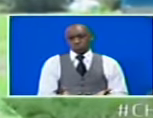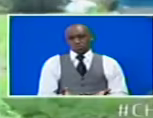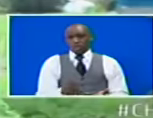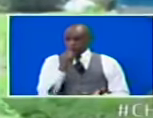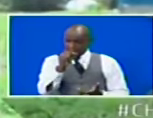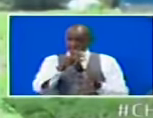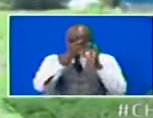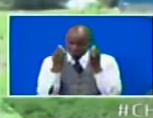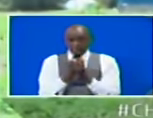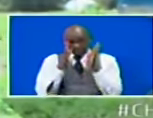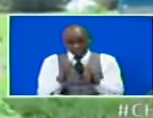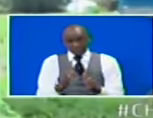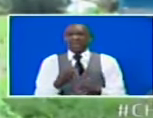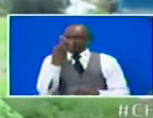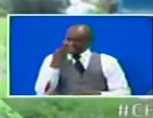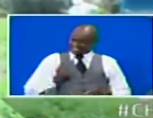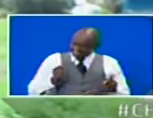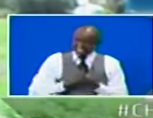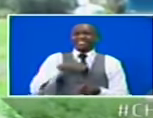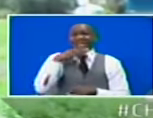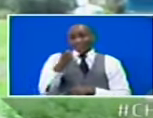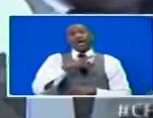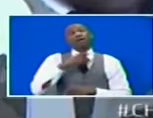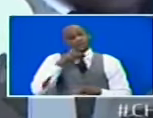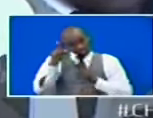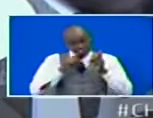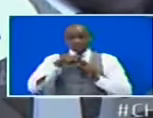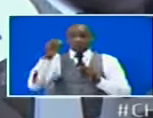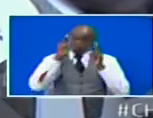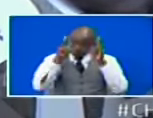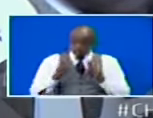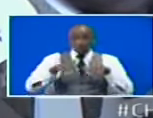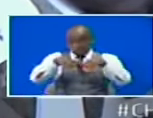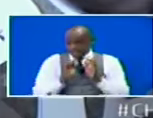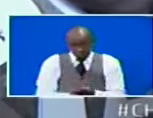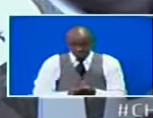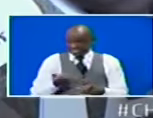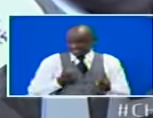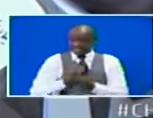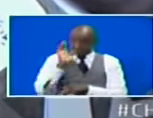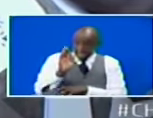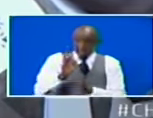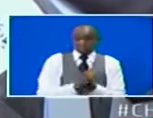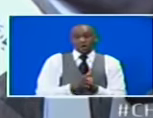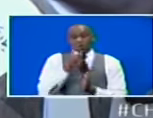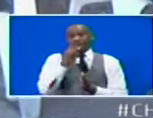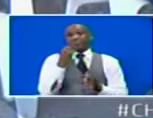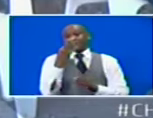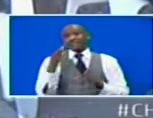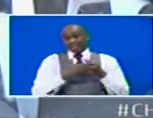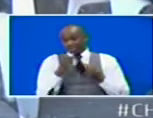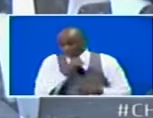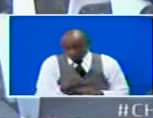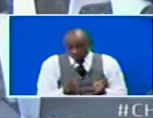One of the families lost three sisters who were traveling to Kisumu for a friend's burial. The sisters, Beatrice, aged 38,